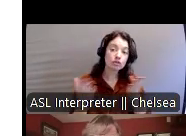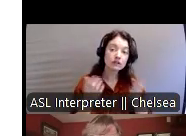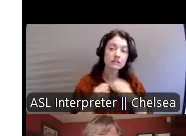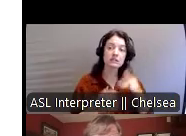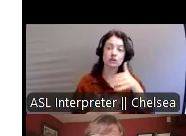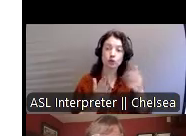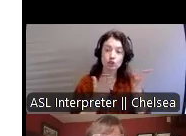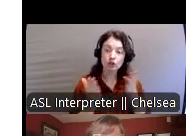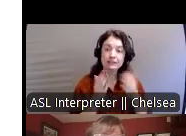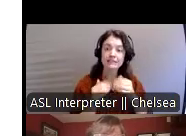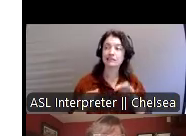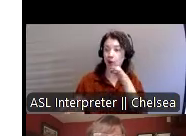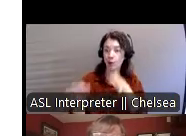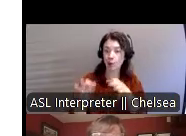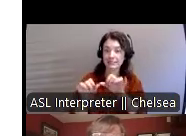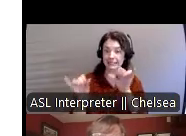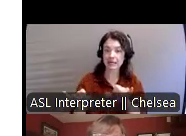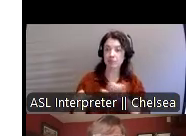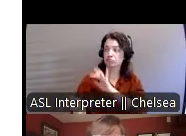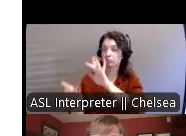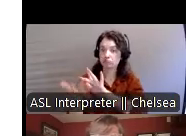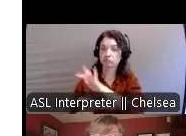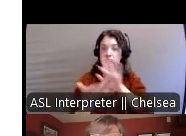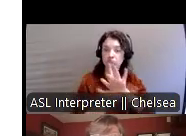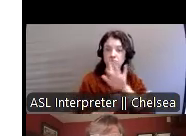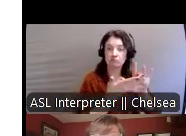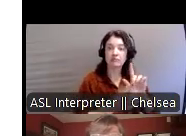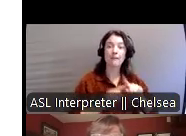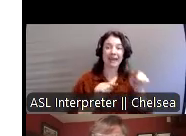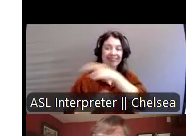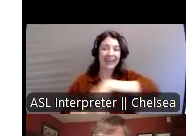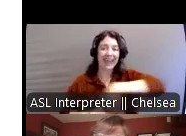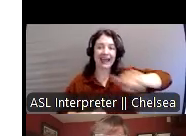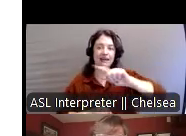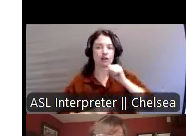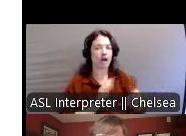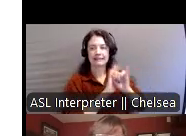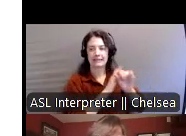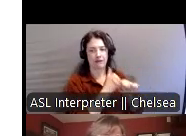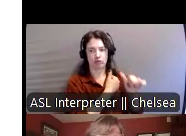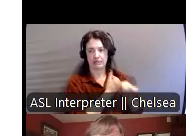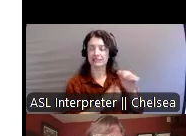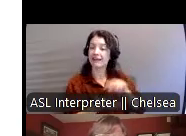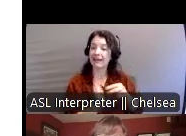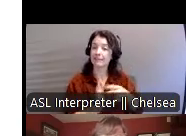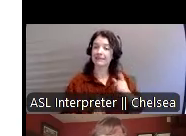partners. Yet their risks were not consistently identified. These were missed opportunities